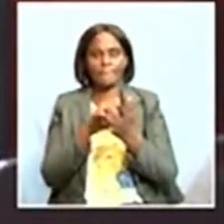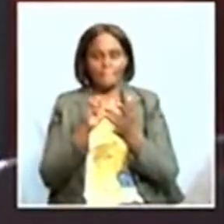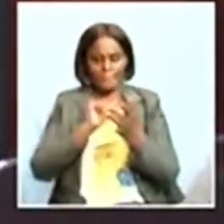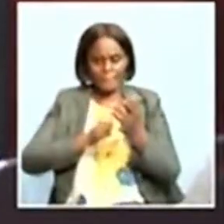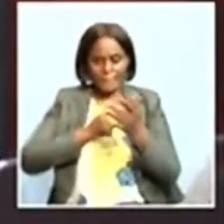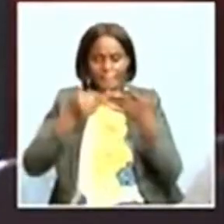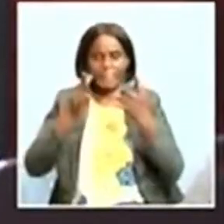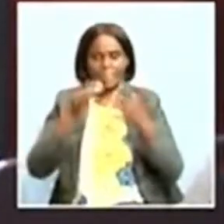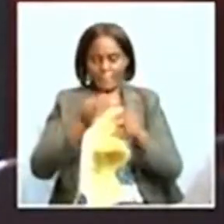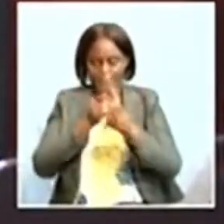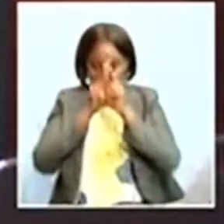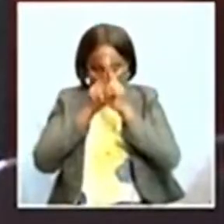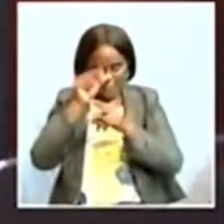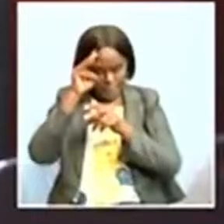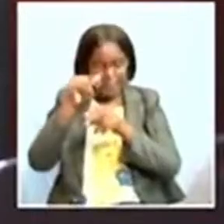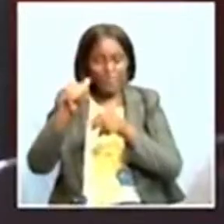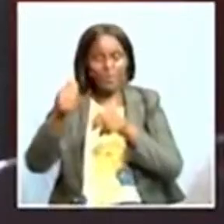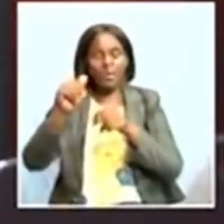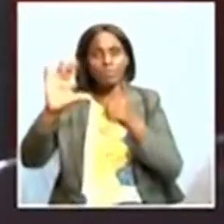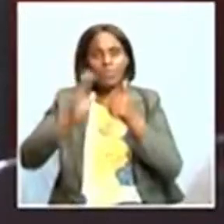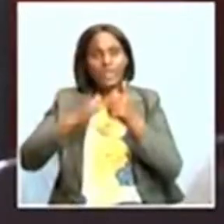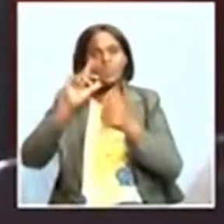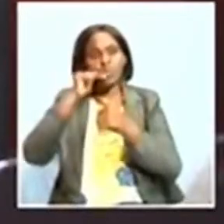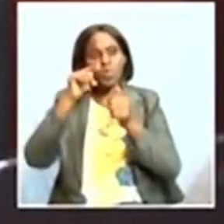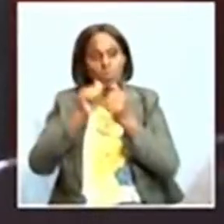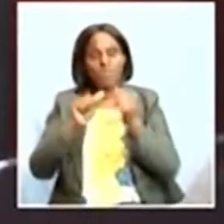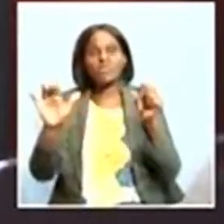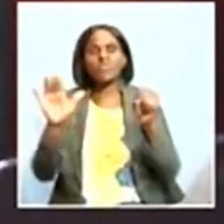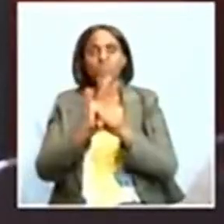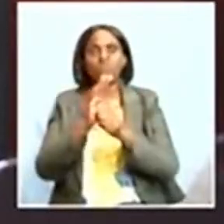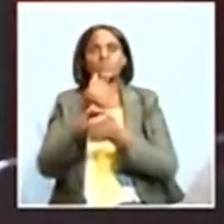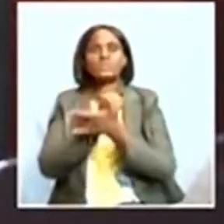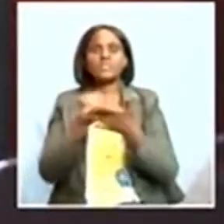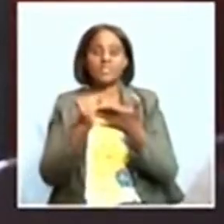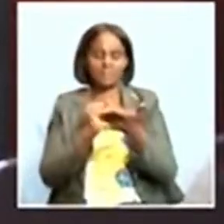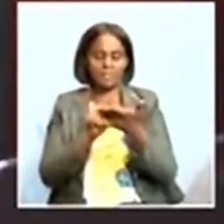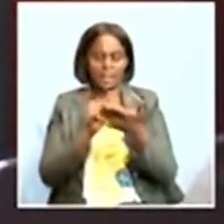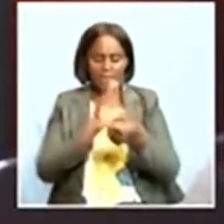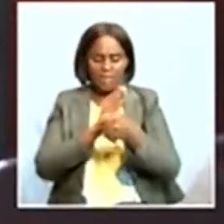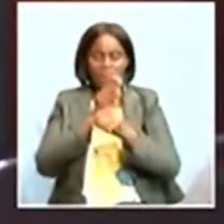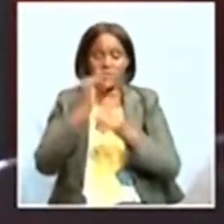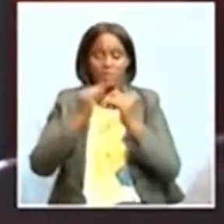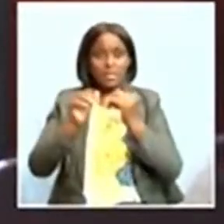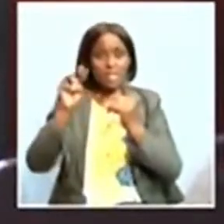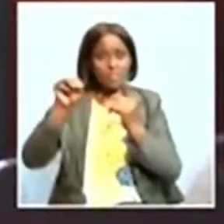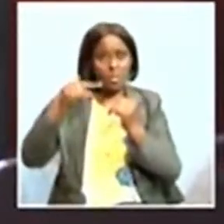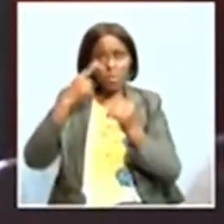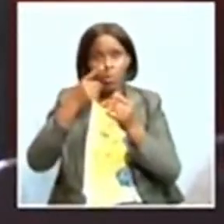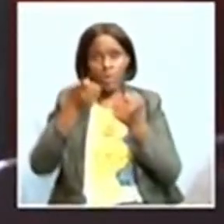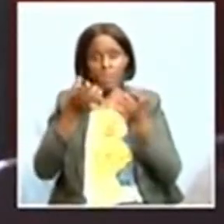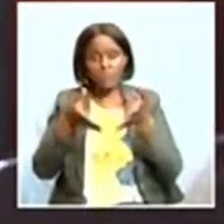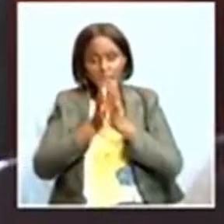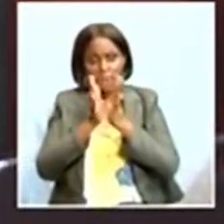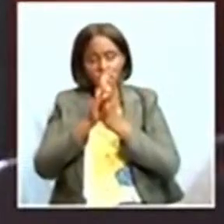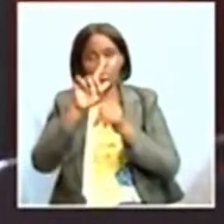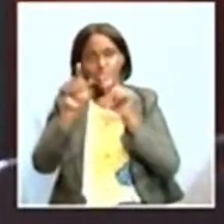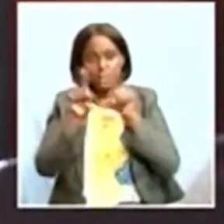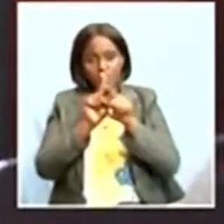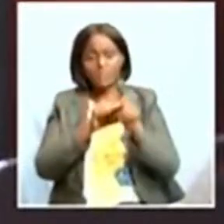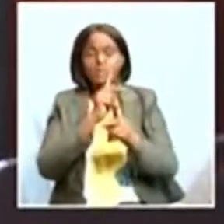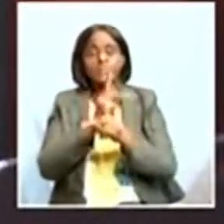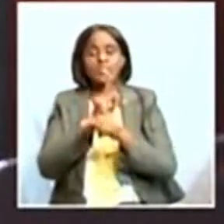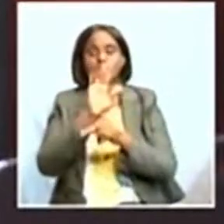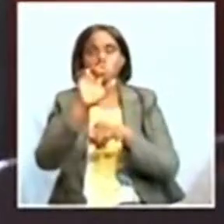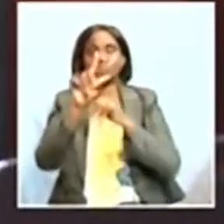we allow the Honorable Minister to come back tomorrow with a comprehensive statement. Then the Honorable members who want to ask questions can reserve those